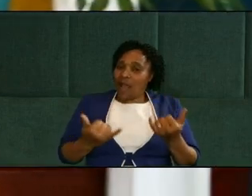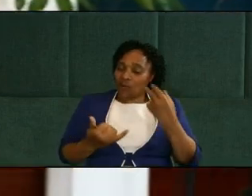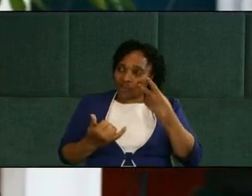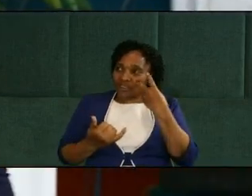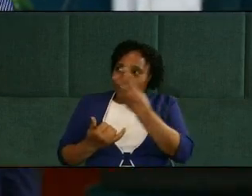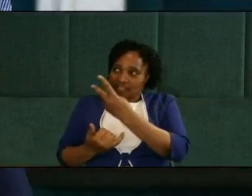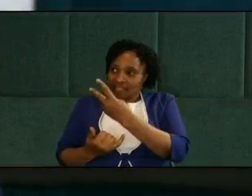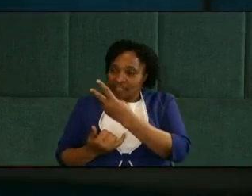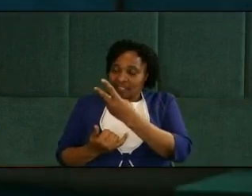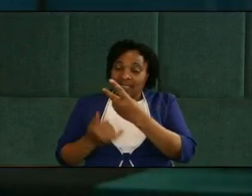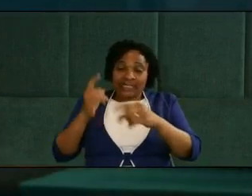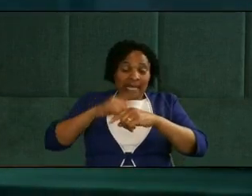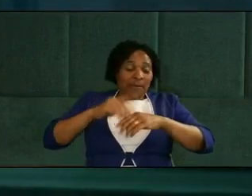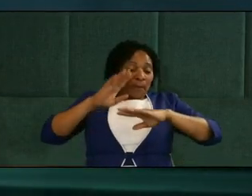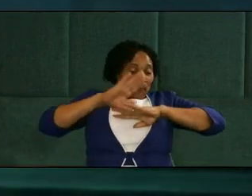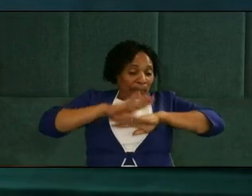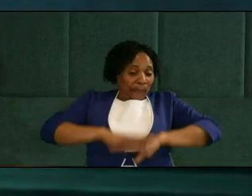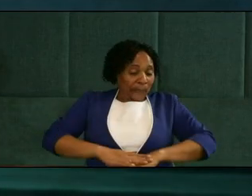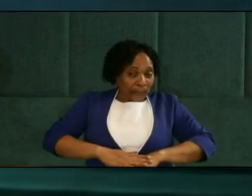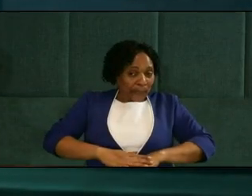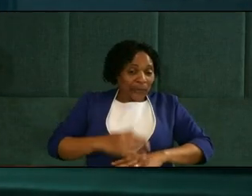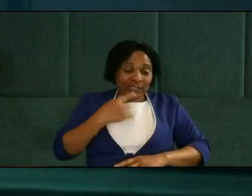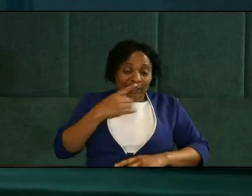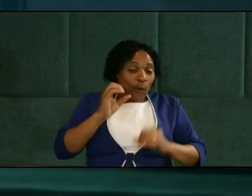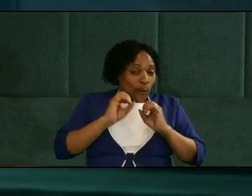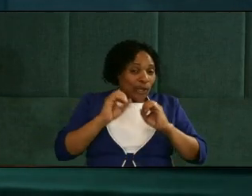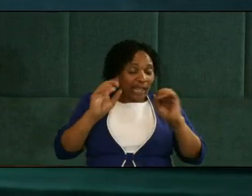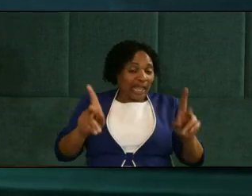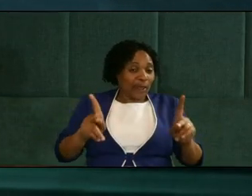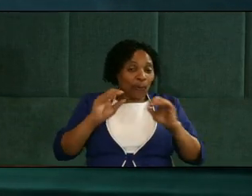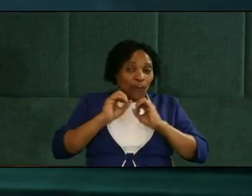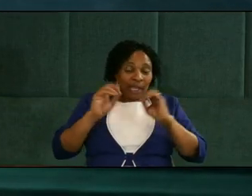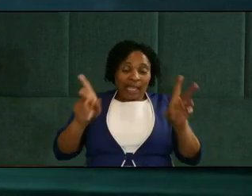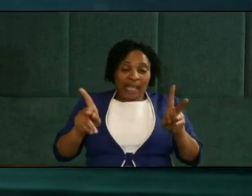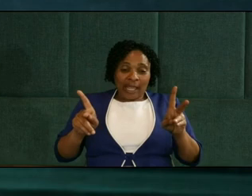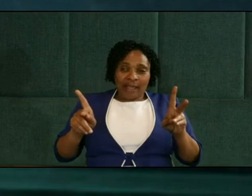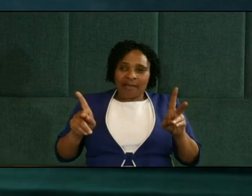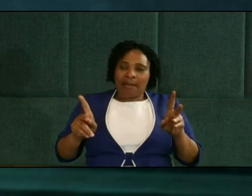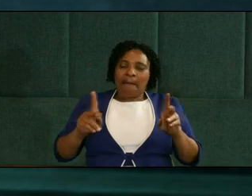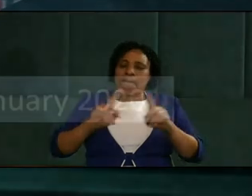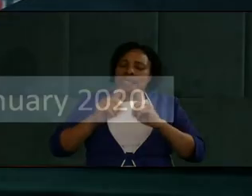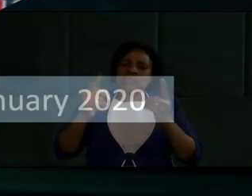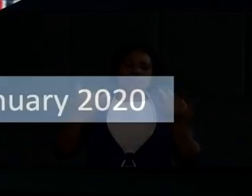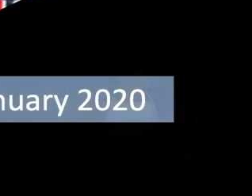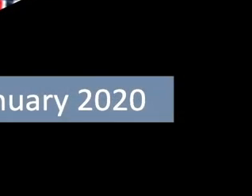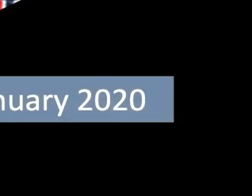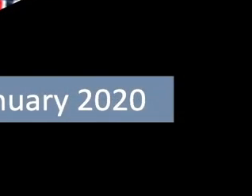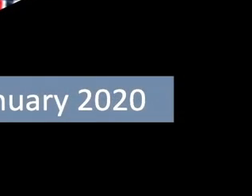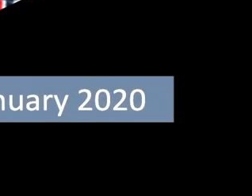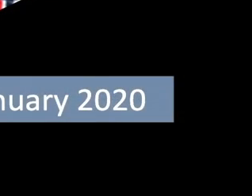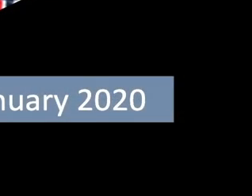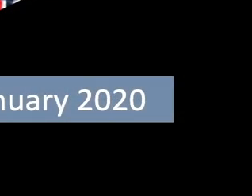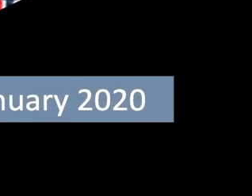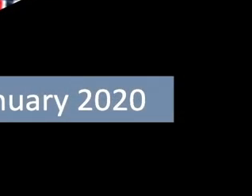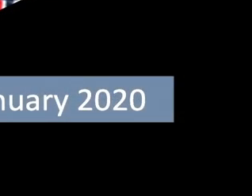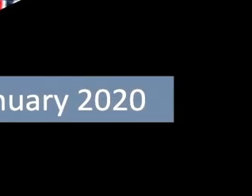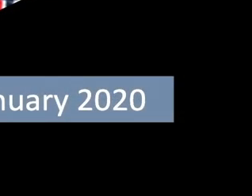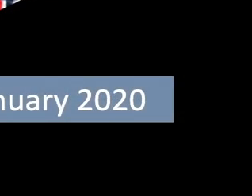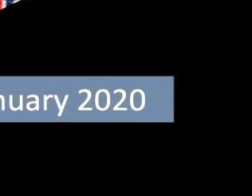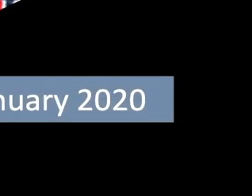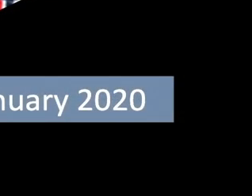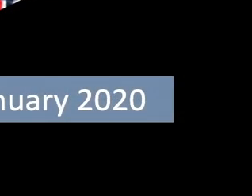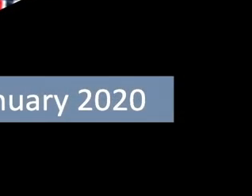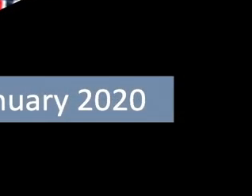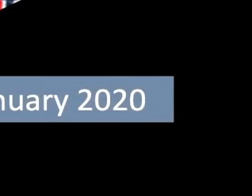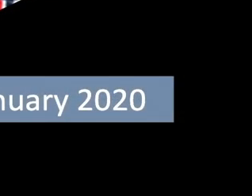As soon as Europe settled down and thought, okay, we're united for first of all, then all out of a sudden, on June 23rd,